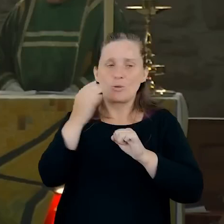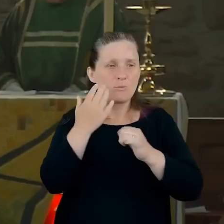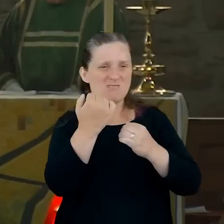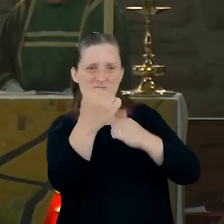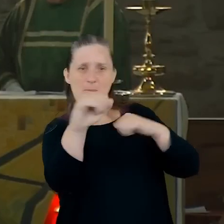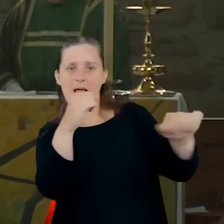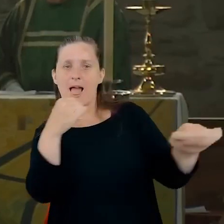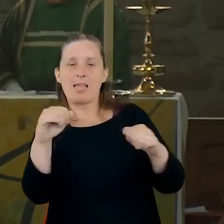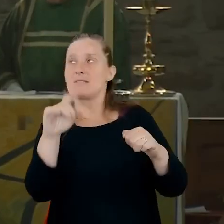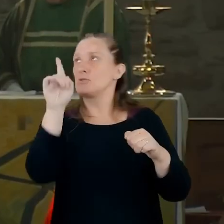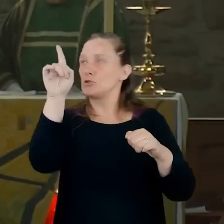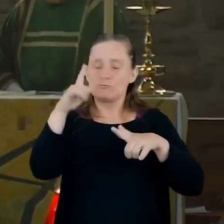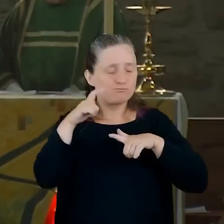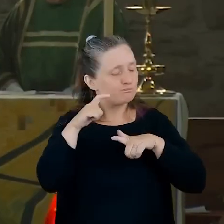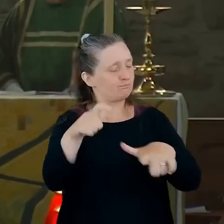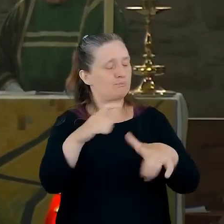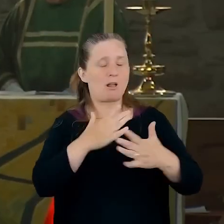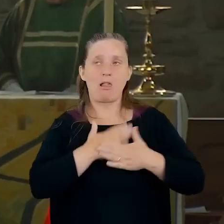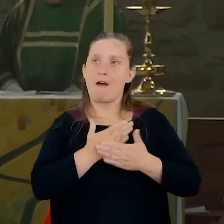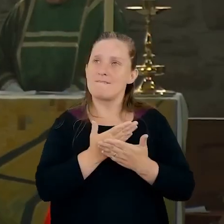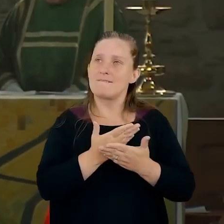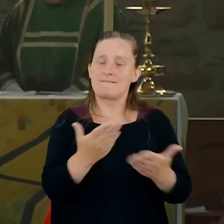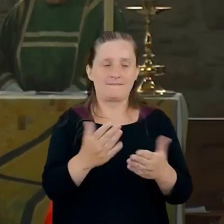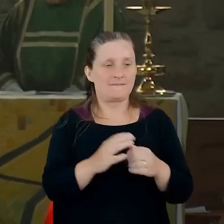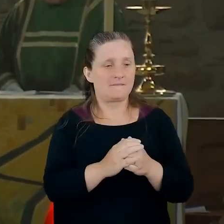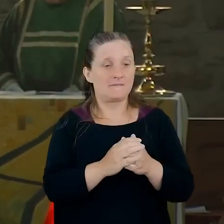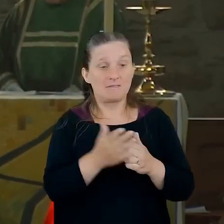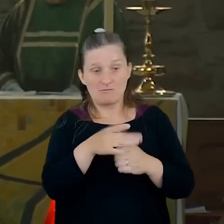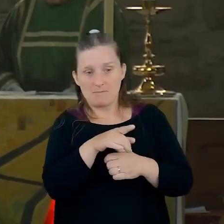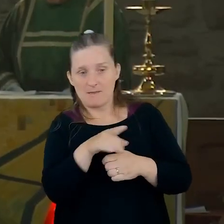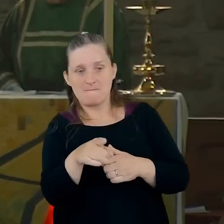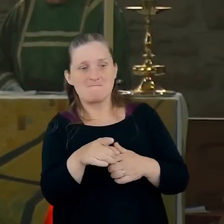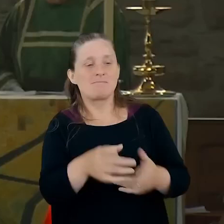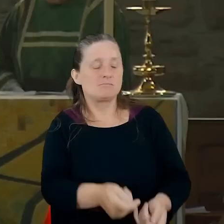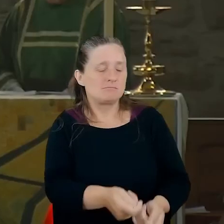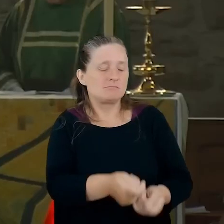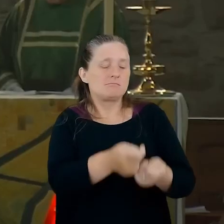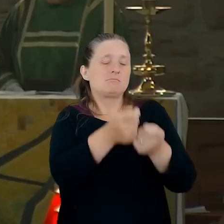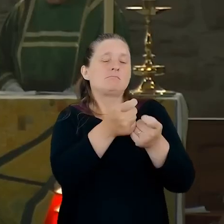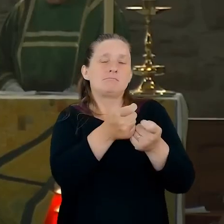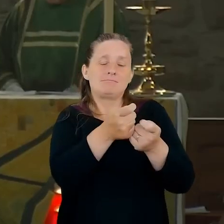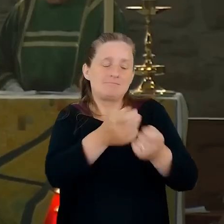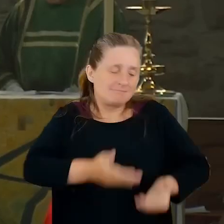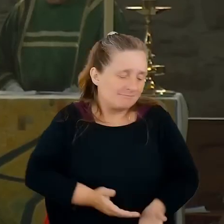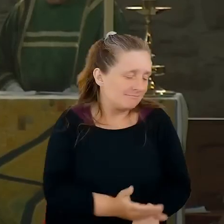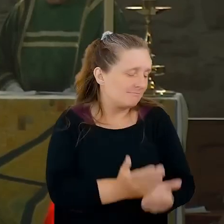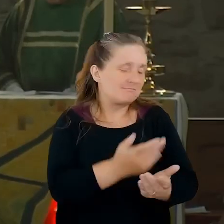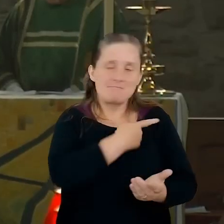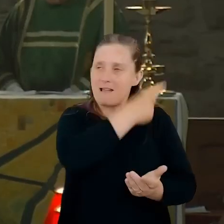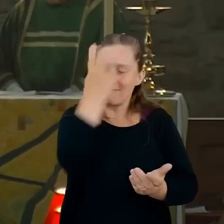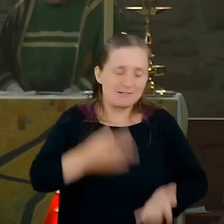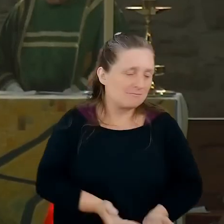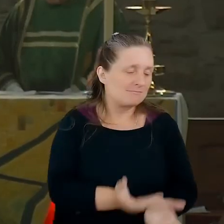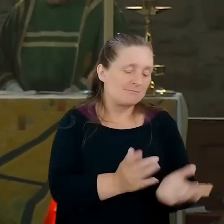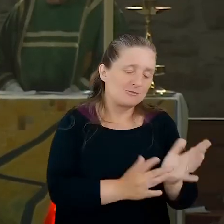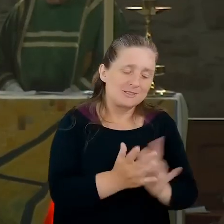steadfast. From them you raised up Jesus, our Saviour, born of Mary, to be the living bread in whom all